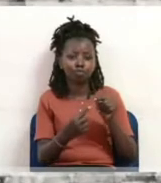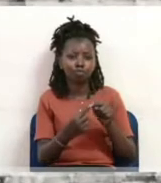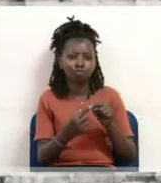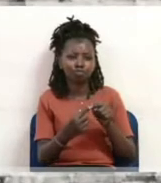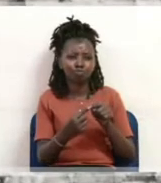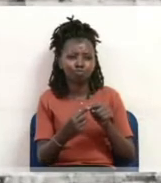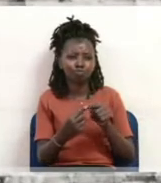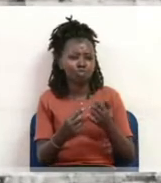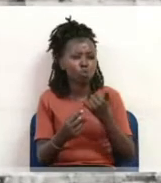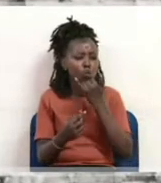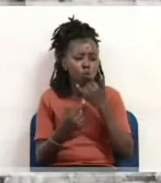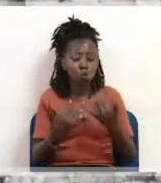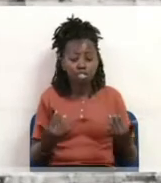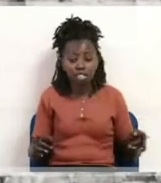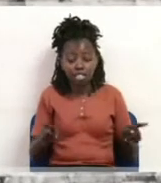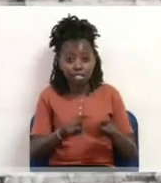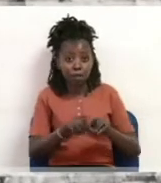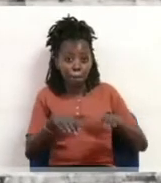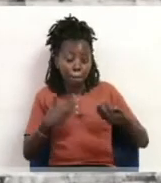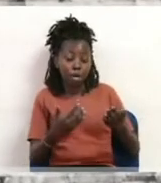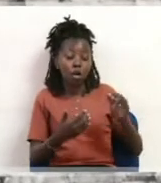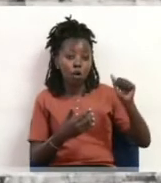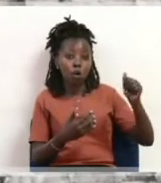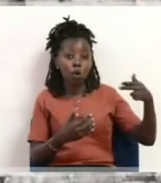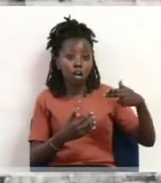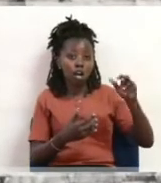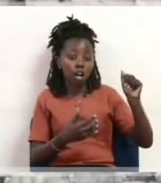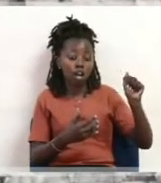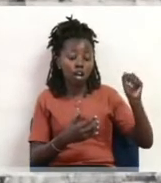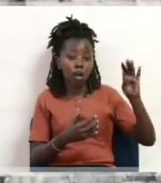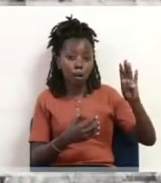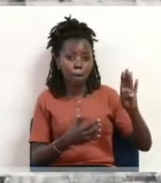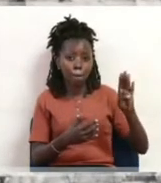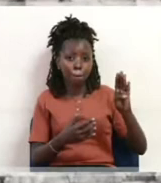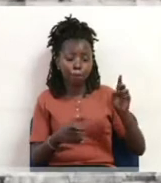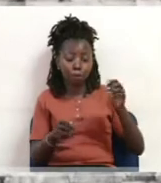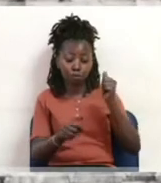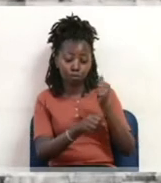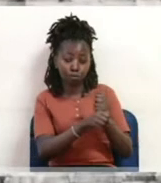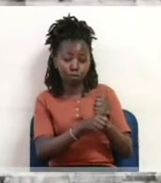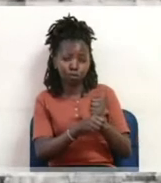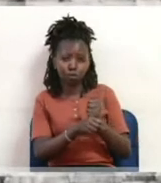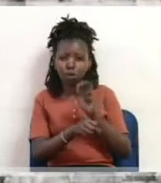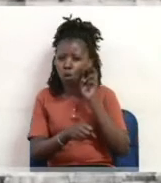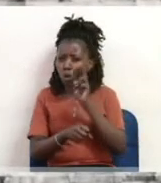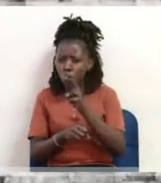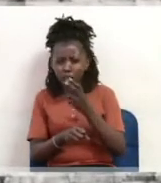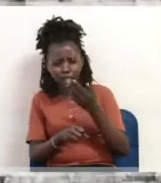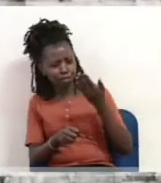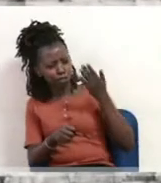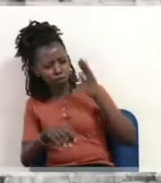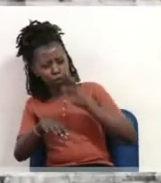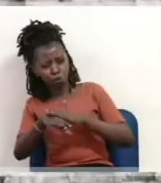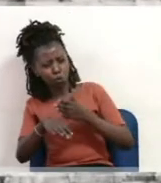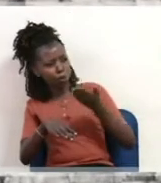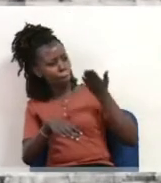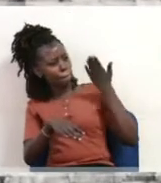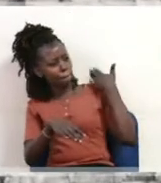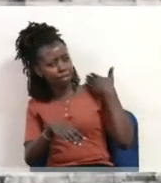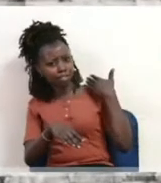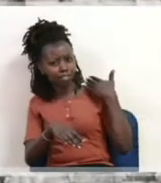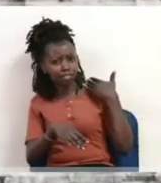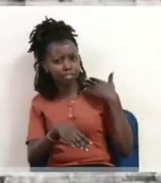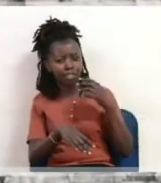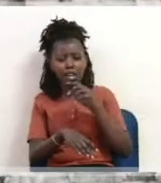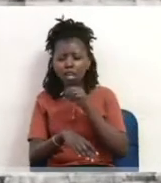did in those days. Look at your past, glorious past, and notorious. Don't miss